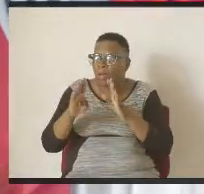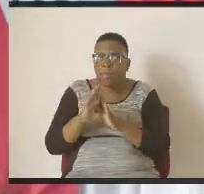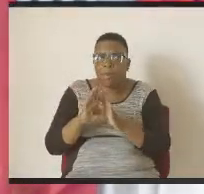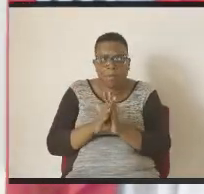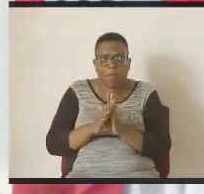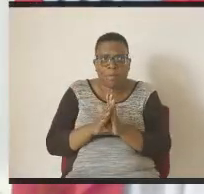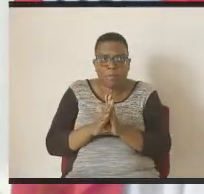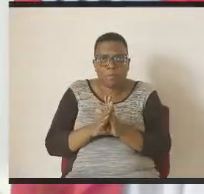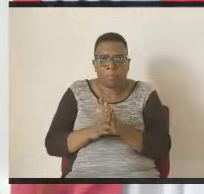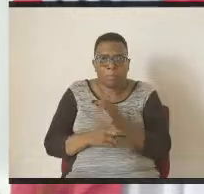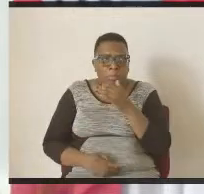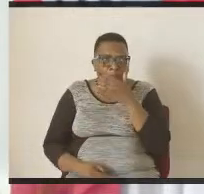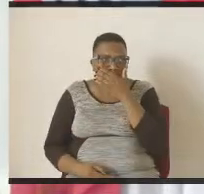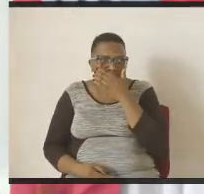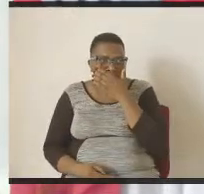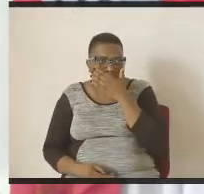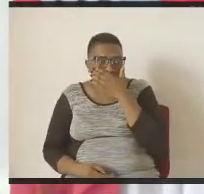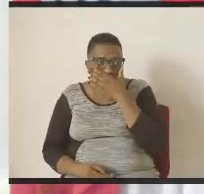that?